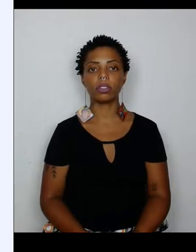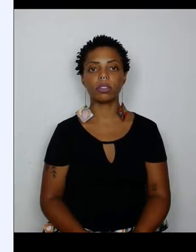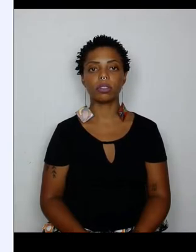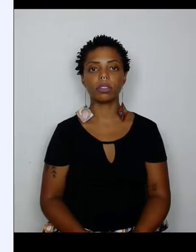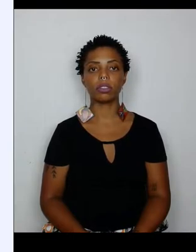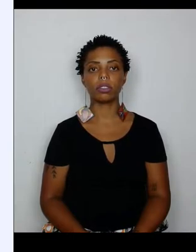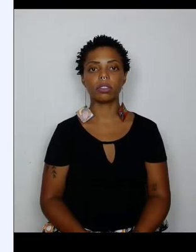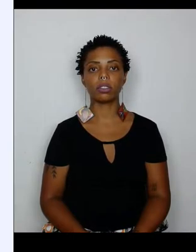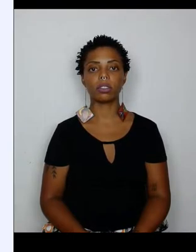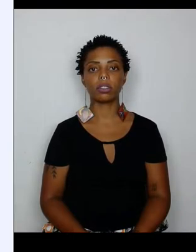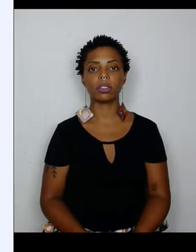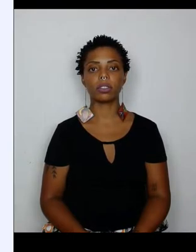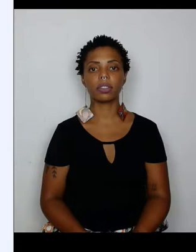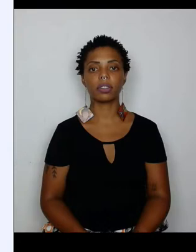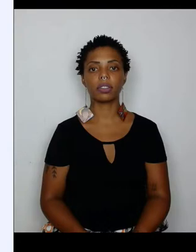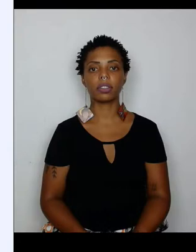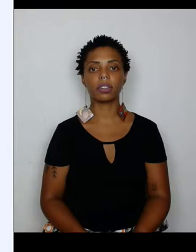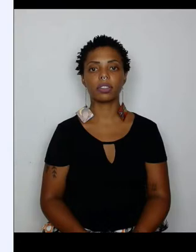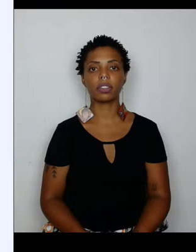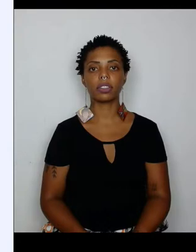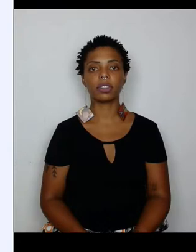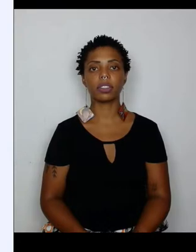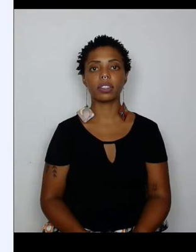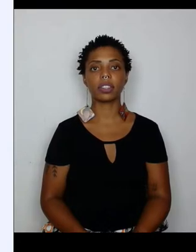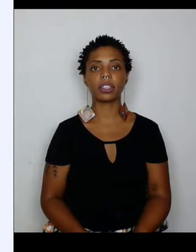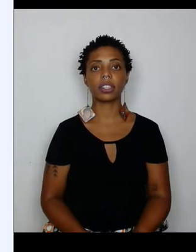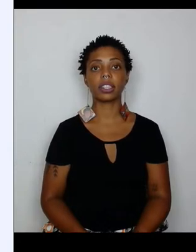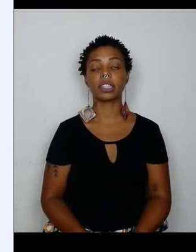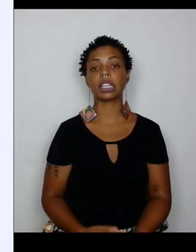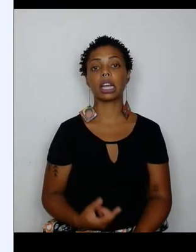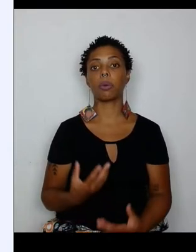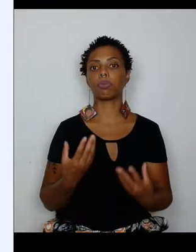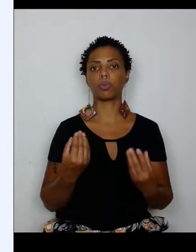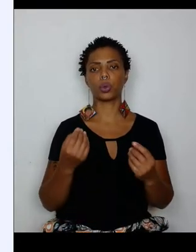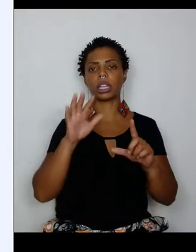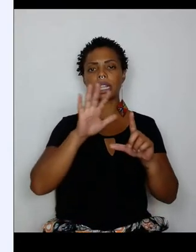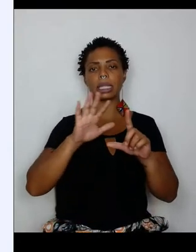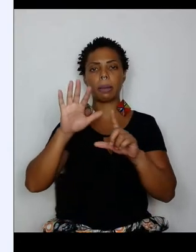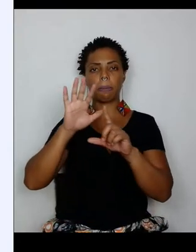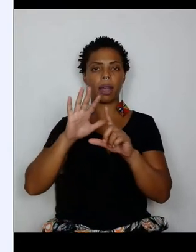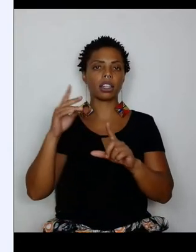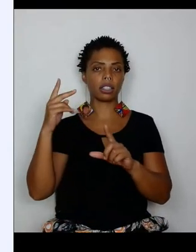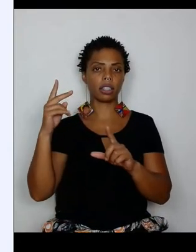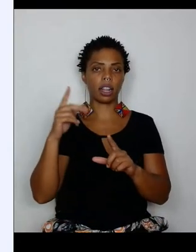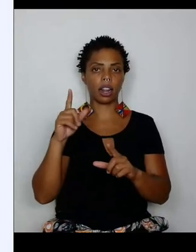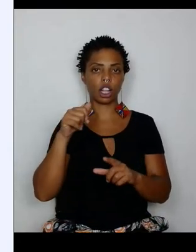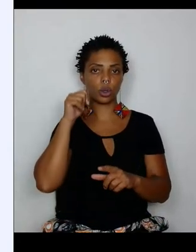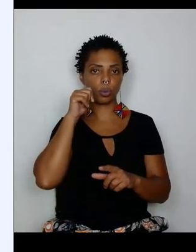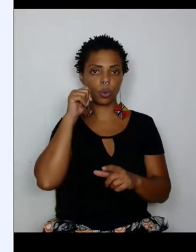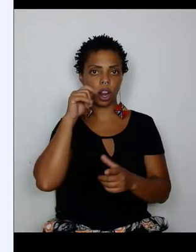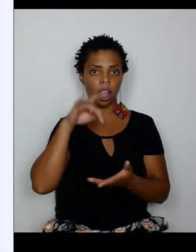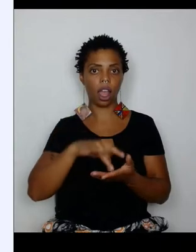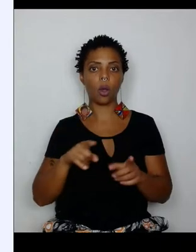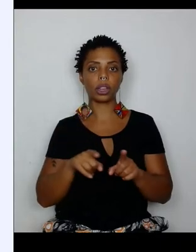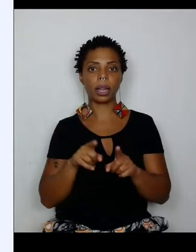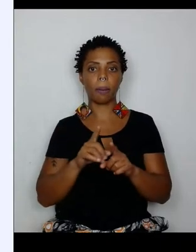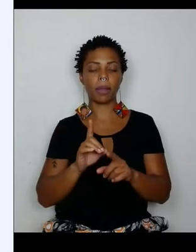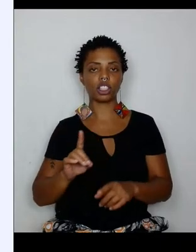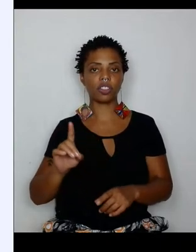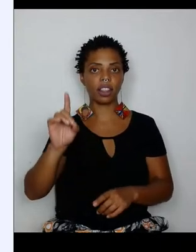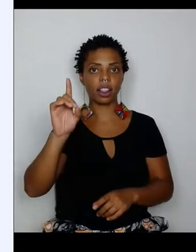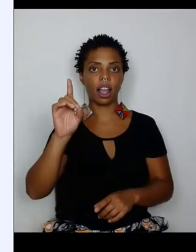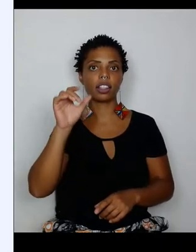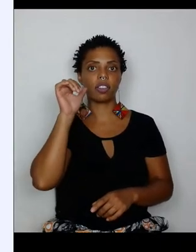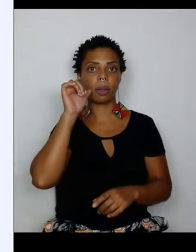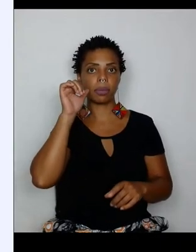and his many images of royal women and mythic female deities among them at the left um hina the